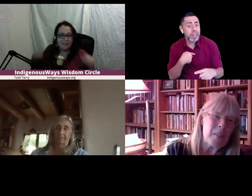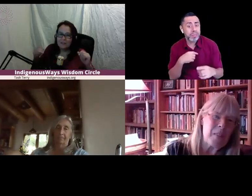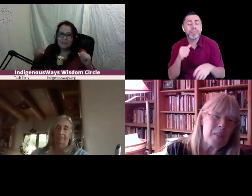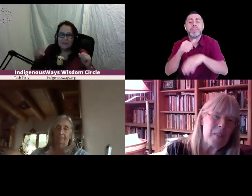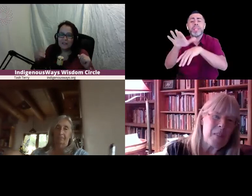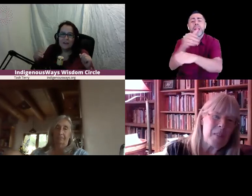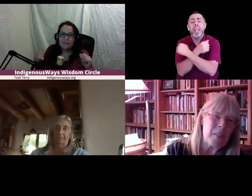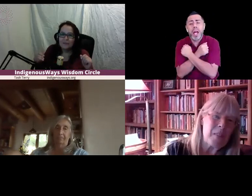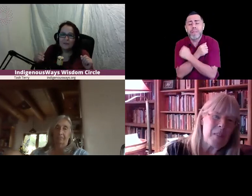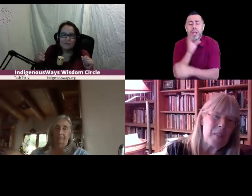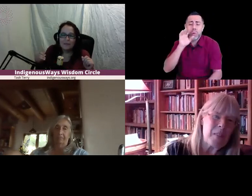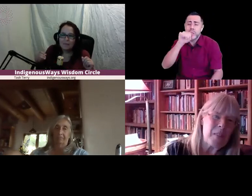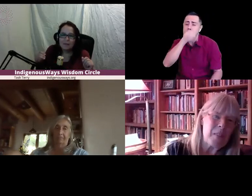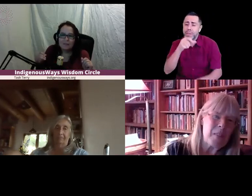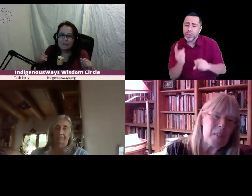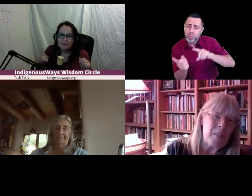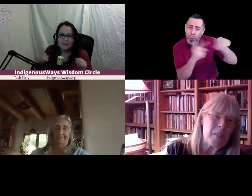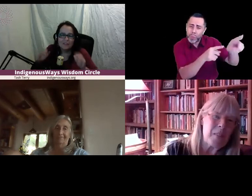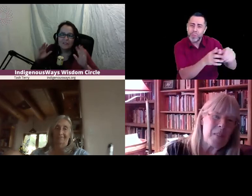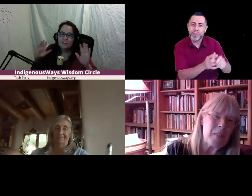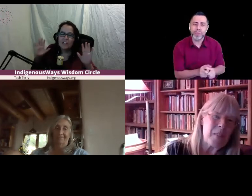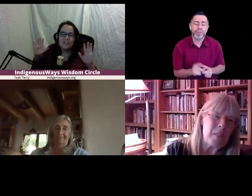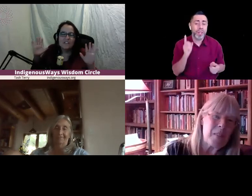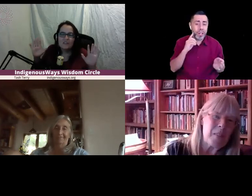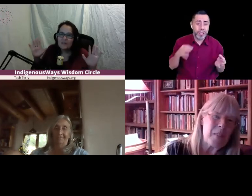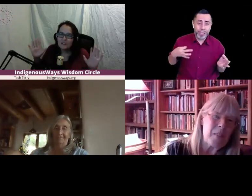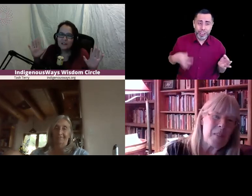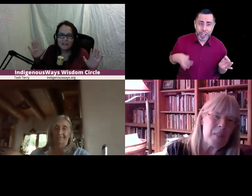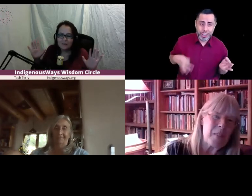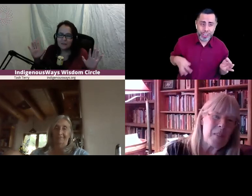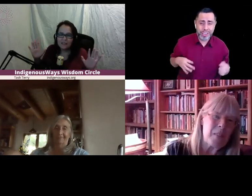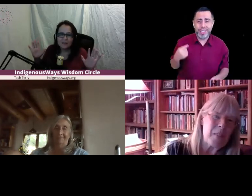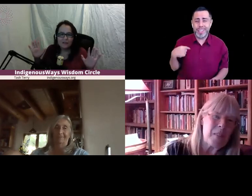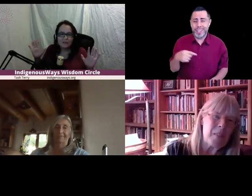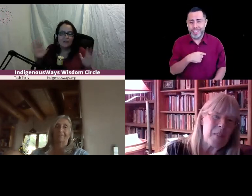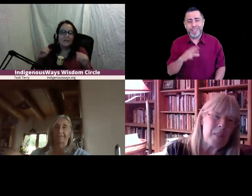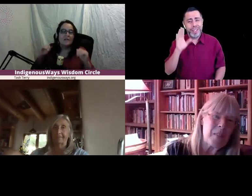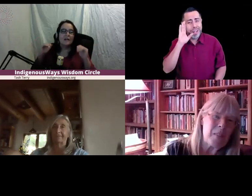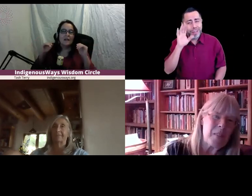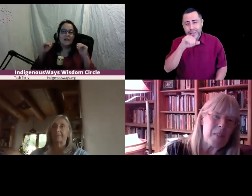We'd love to take all of you up to Black Mountain with us. There's nothing like it on planet Earth.